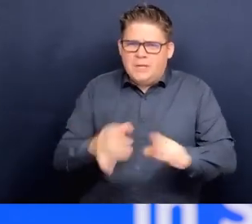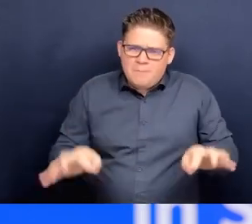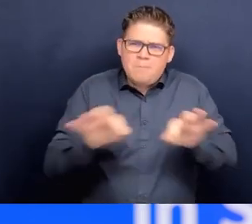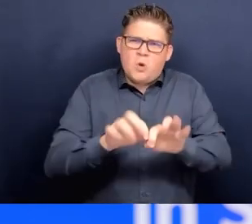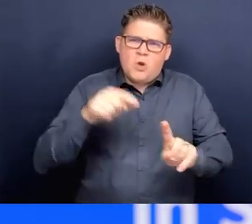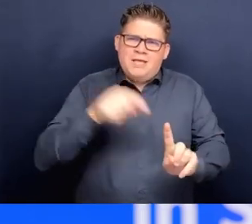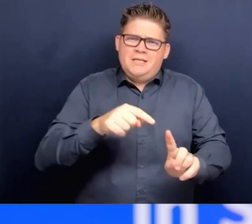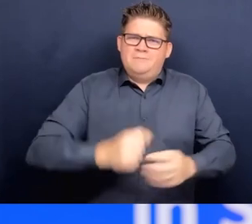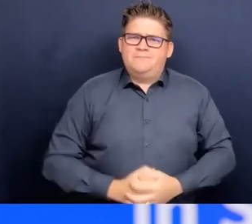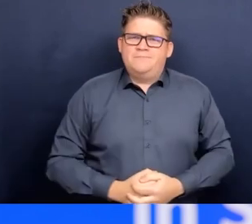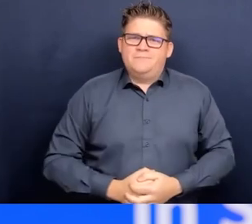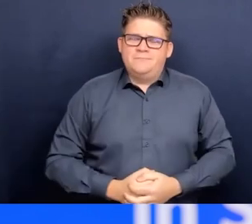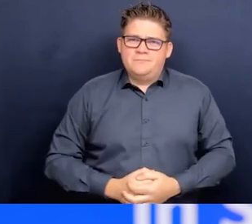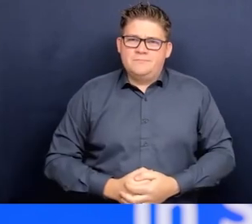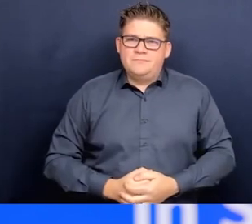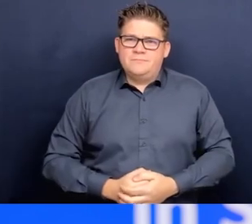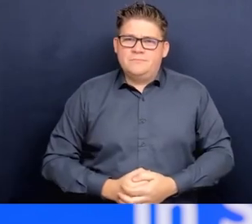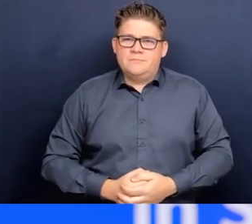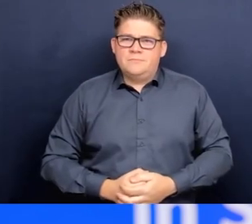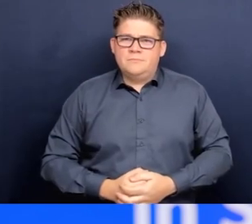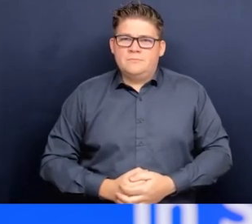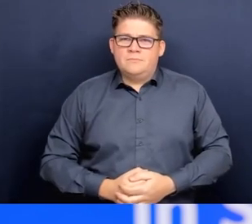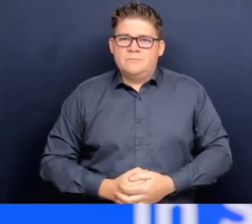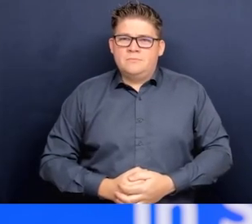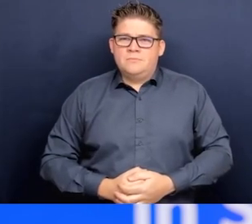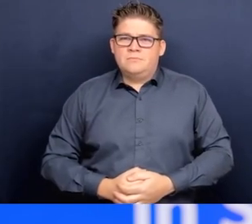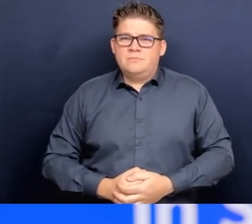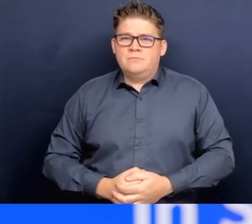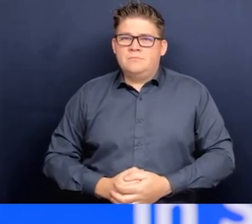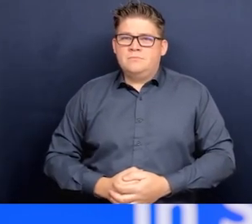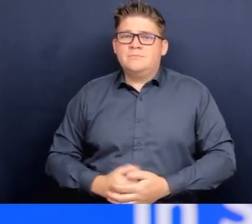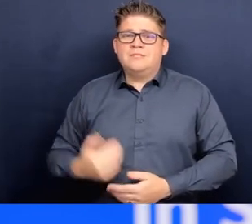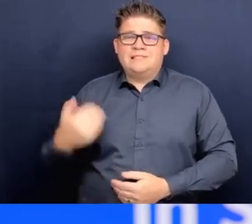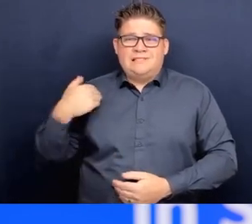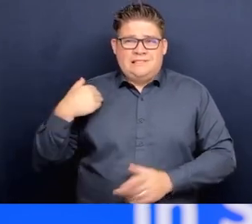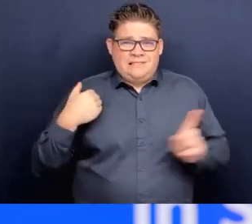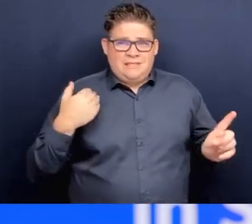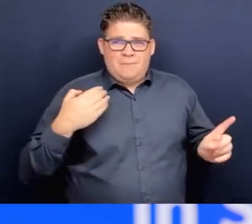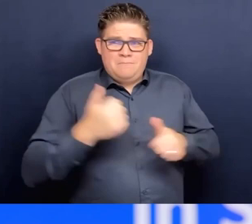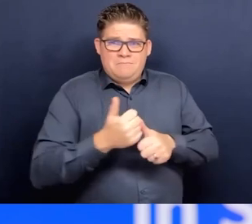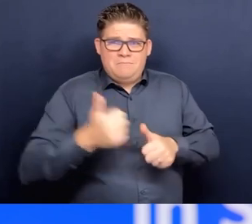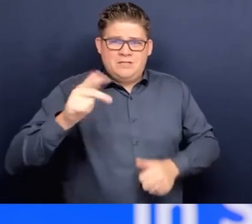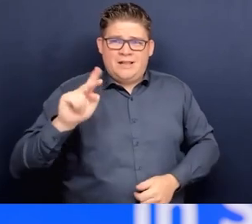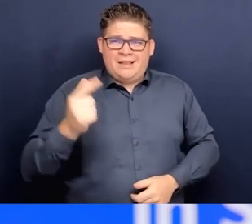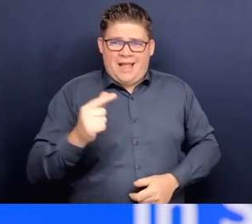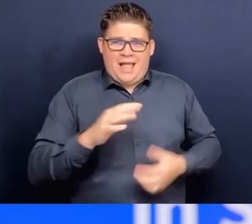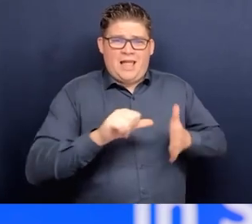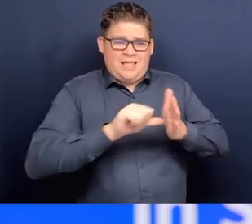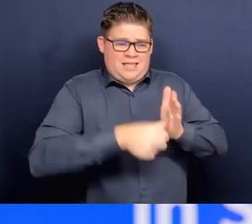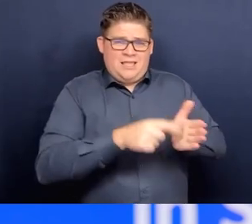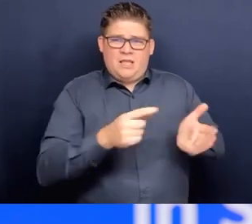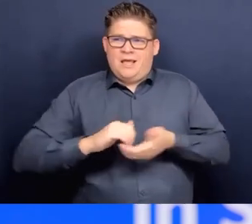community for the healthcare needs of people in Surrey and their essential role in all elements of Surrey life.